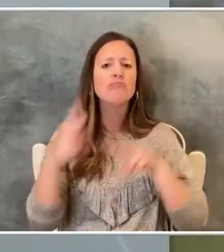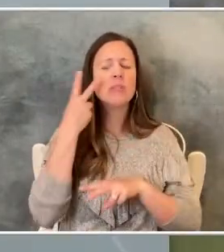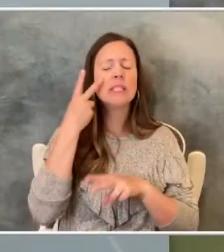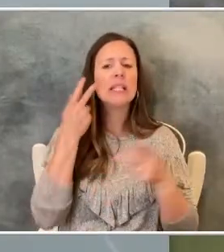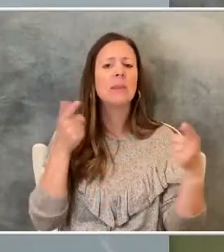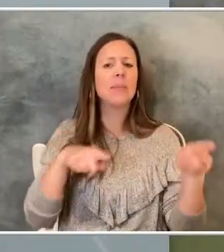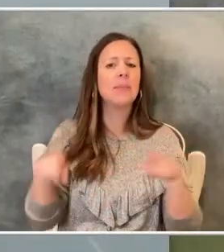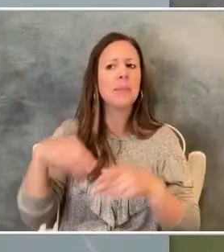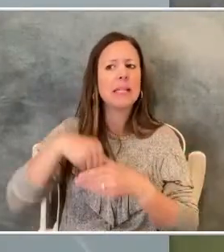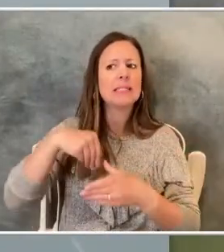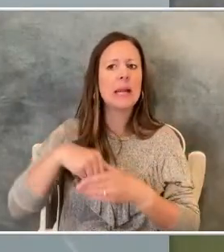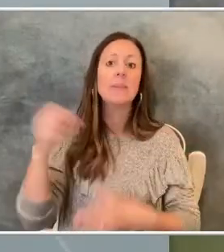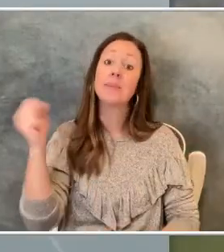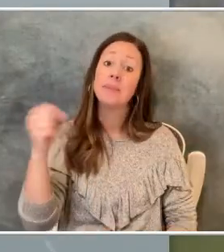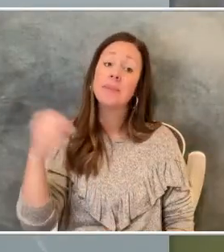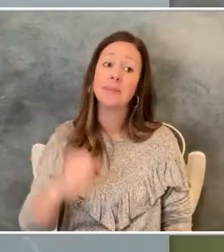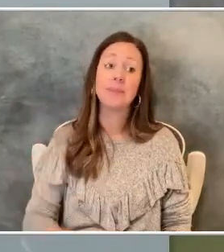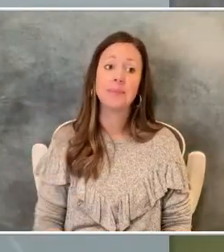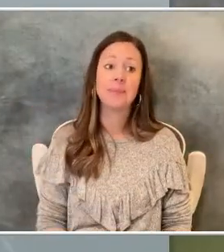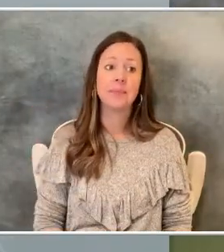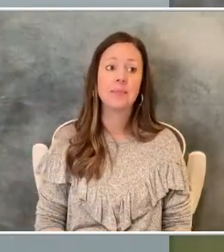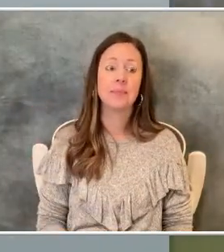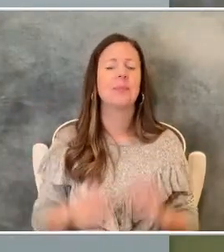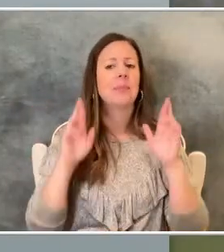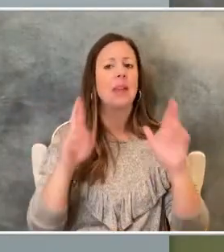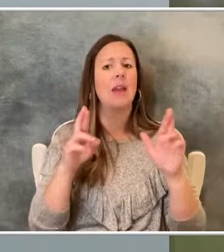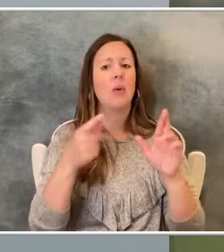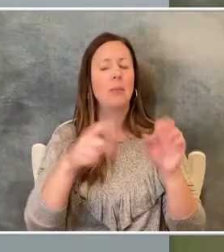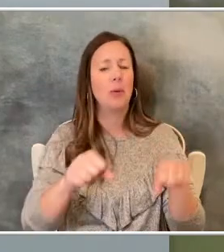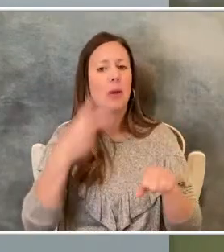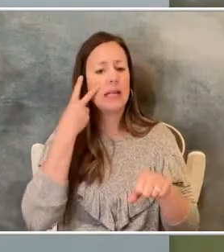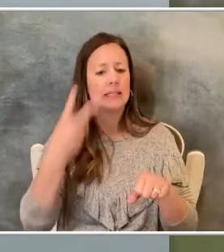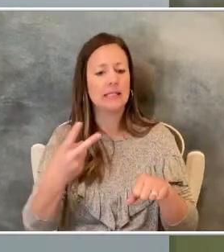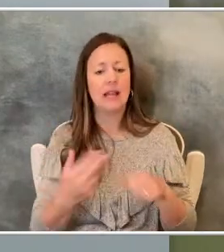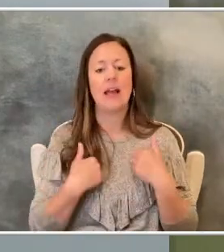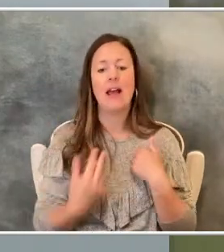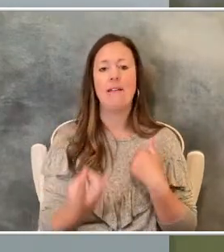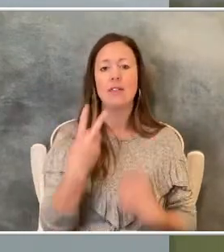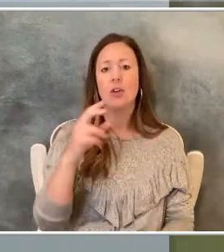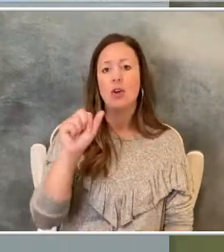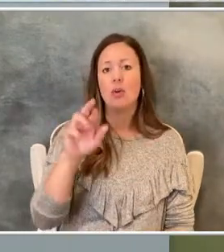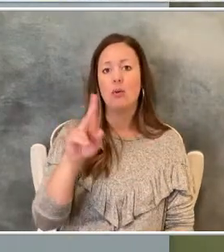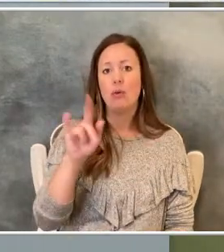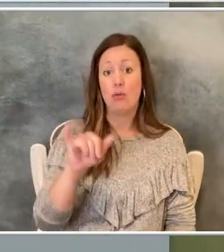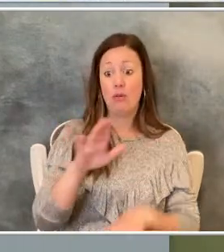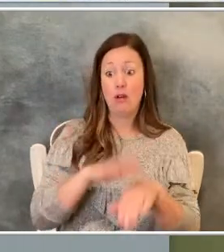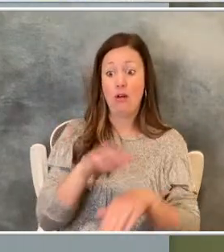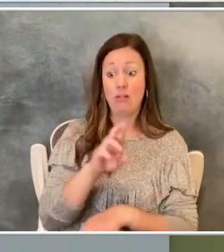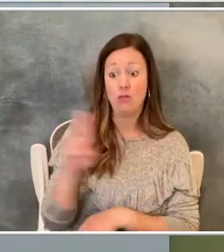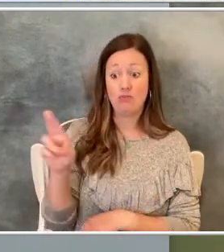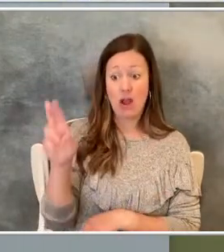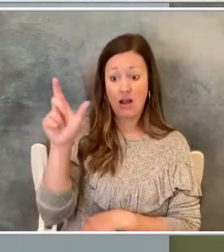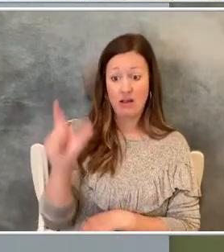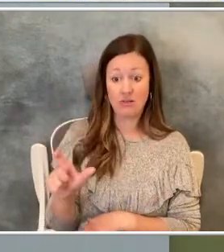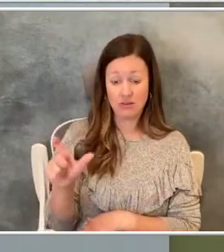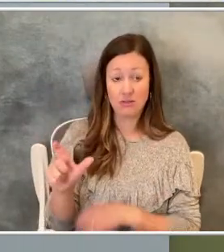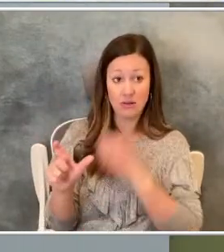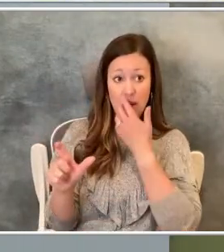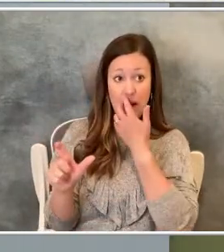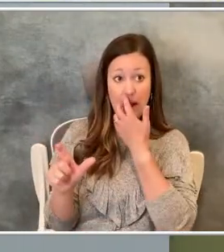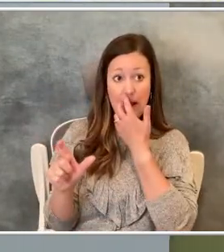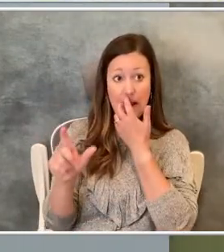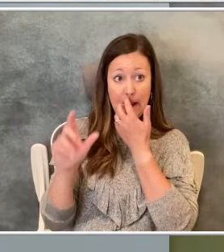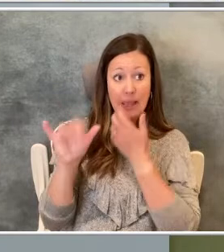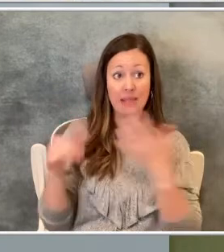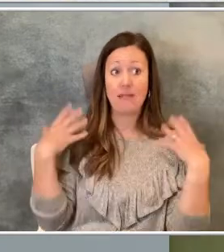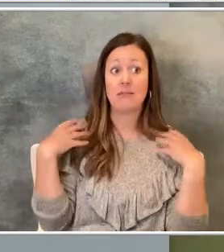Yeah. I hope you can see it. There are two artery models. The one on the right of the screen is the healthy